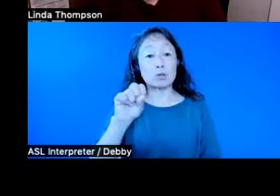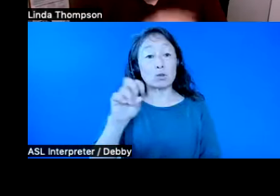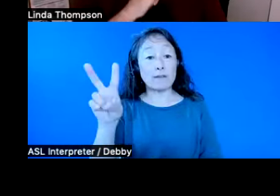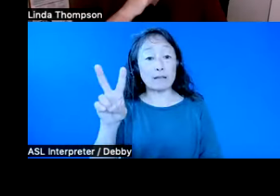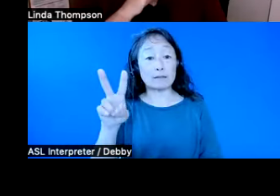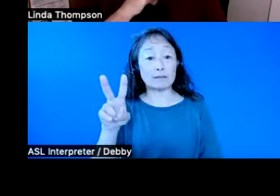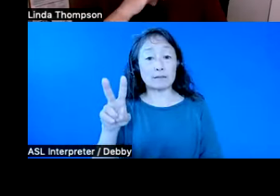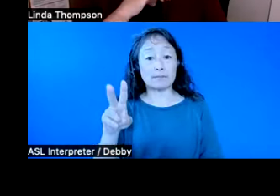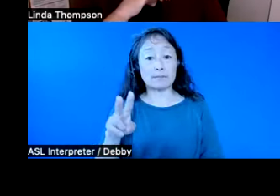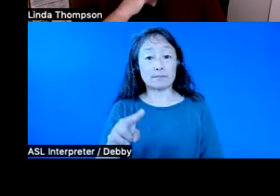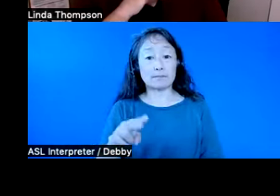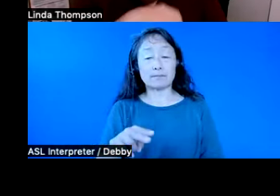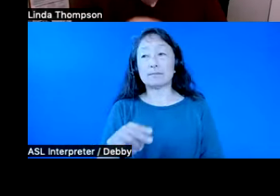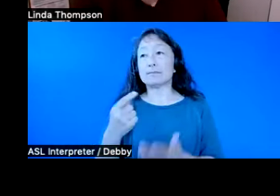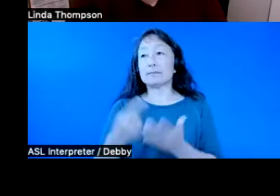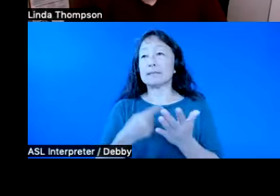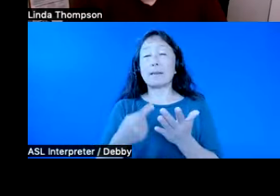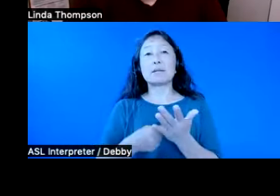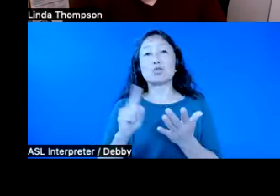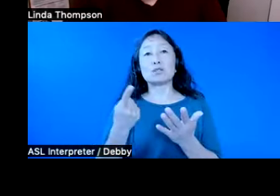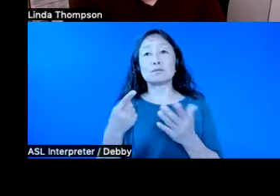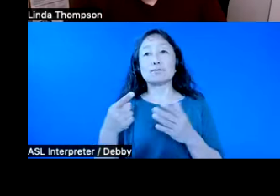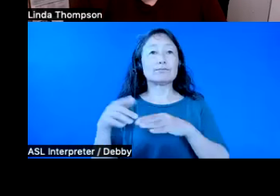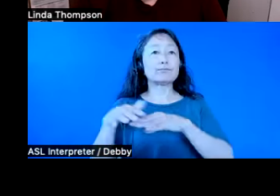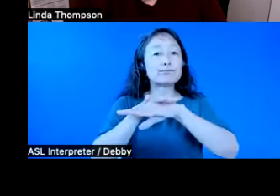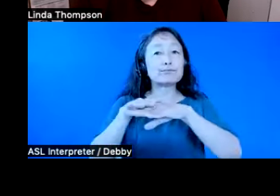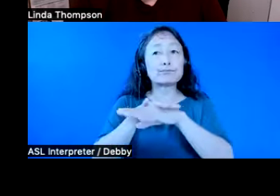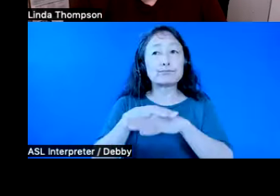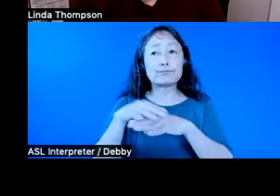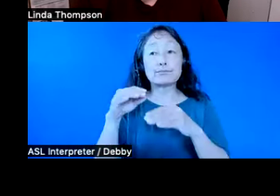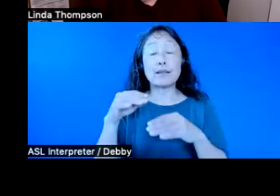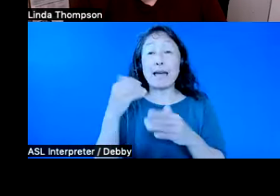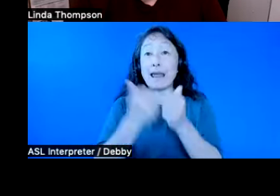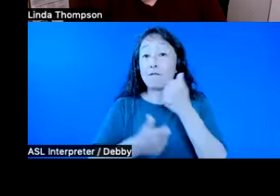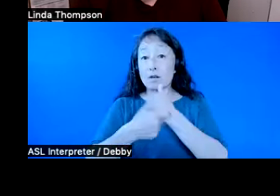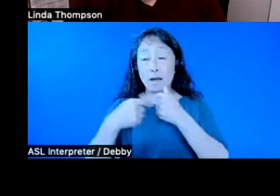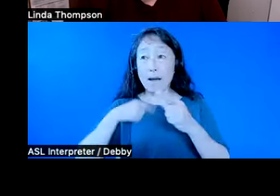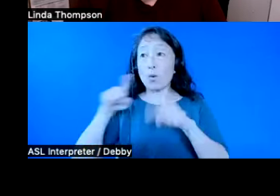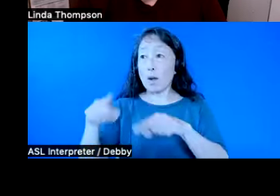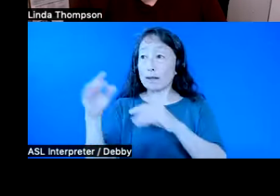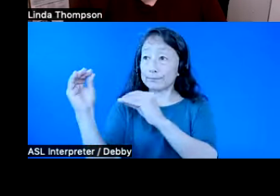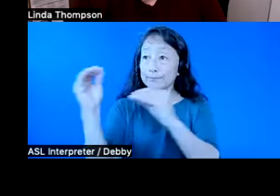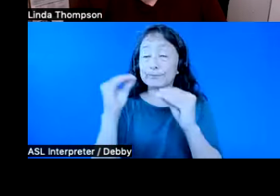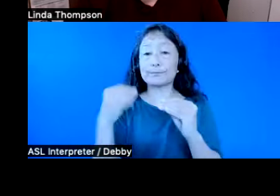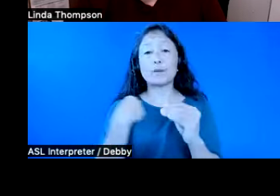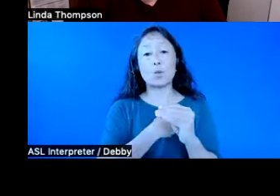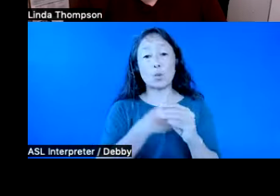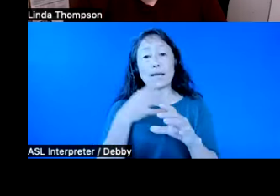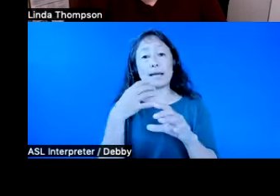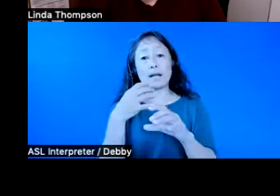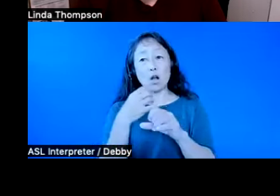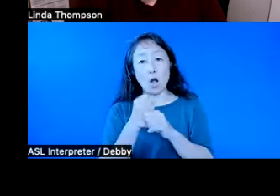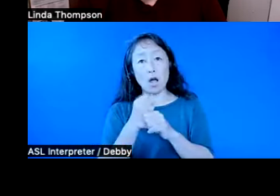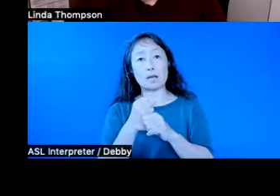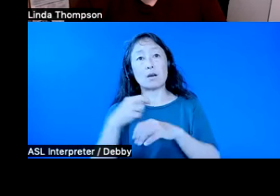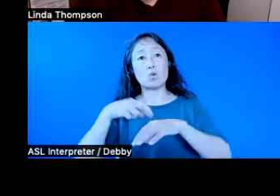overview. And every time I went, we got referrals for people who were disclosing